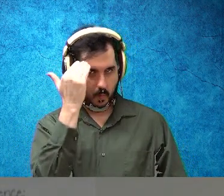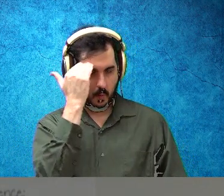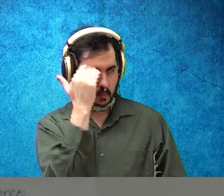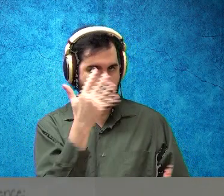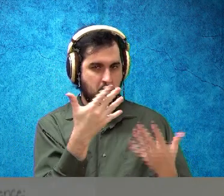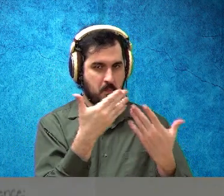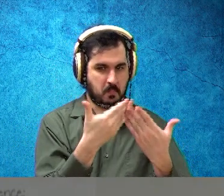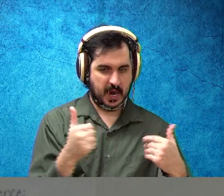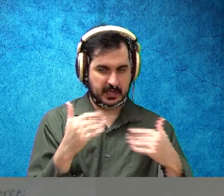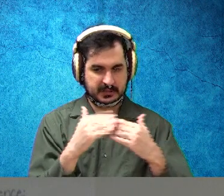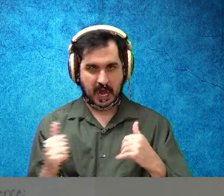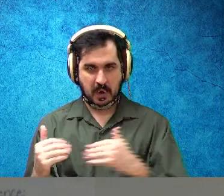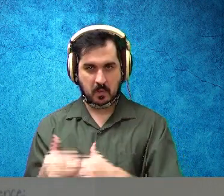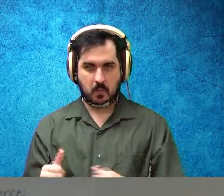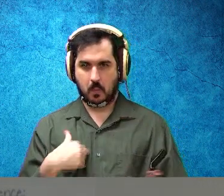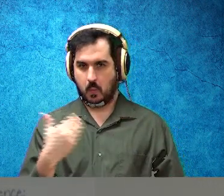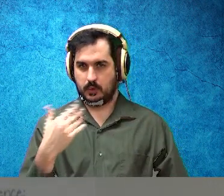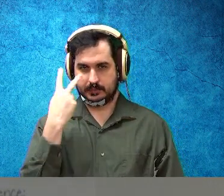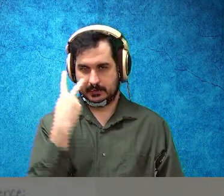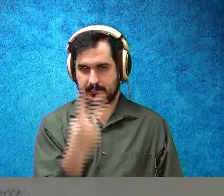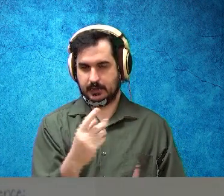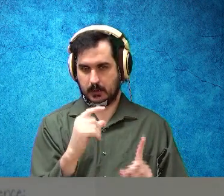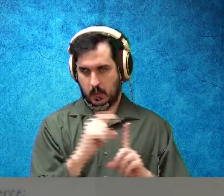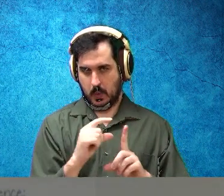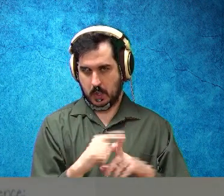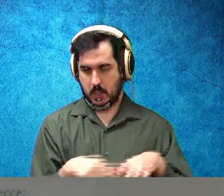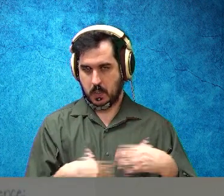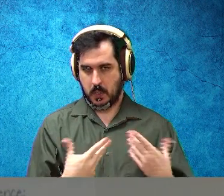What do you see in this word?